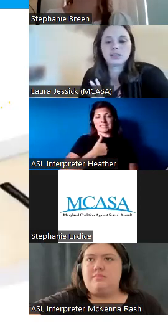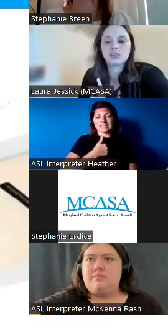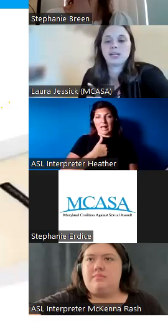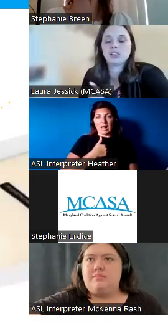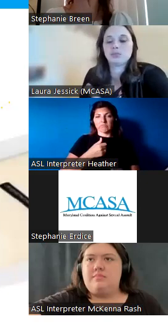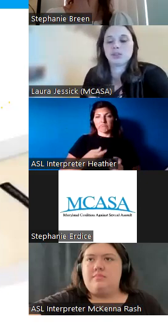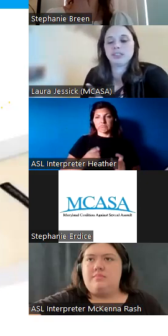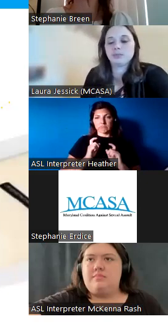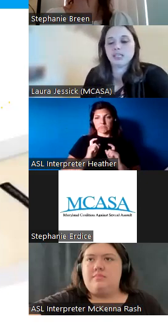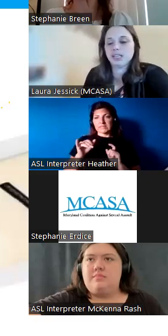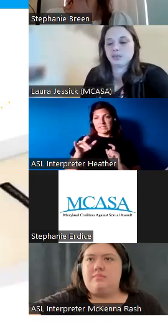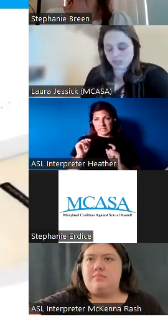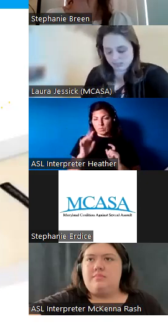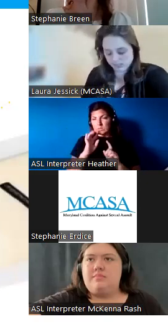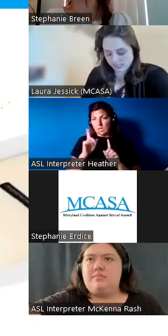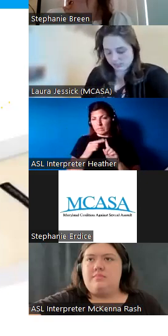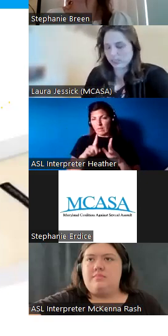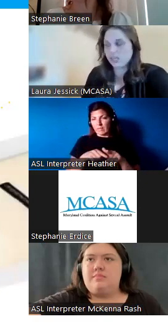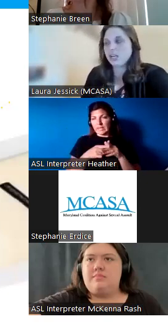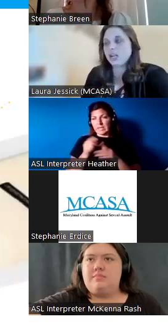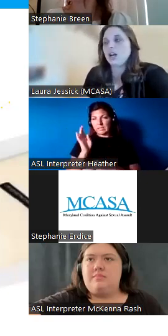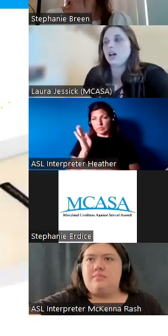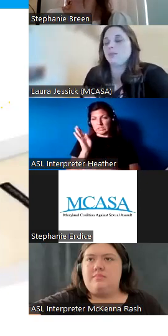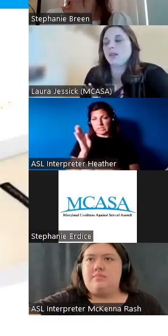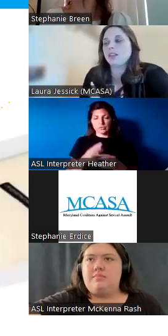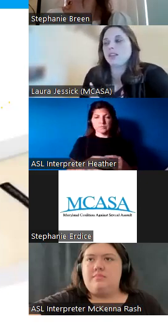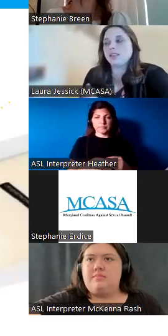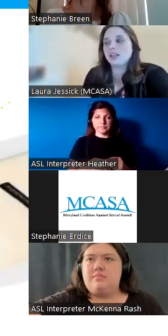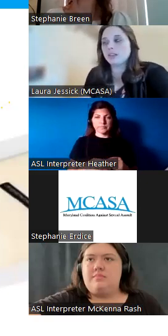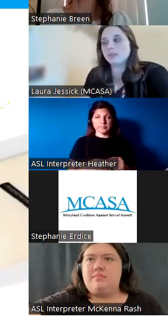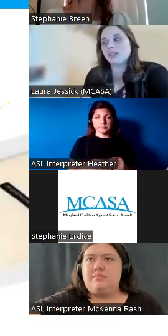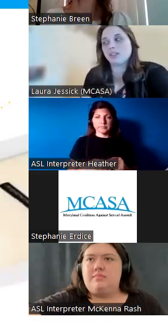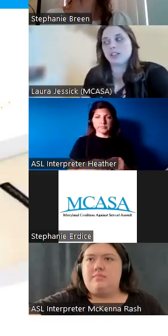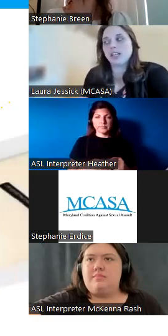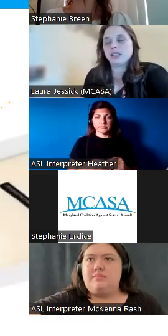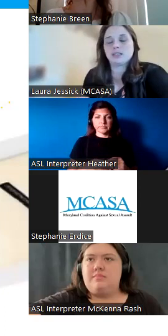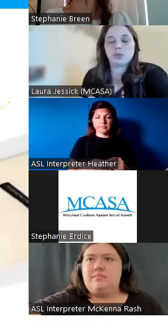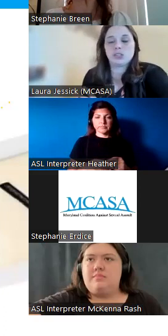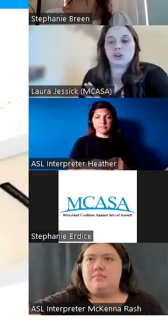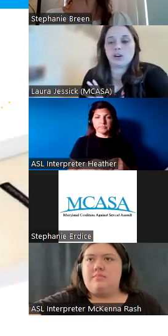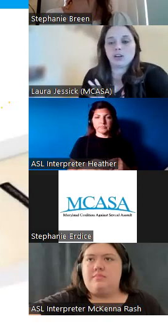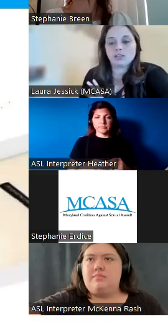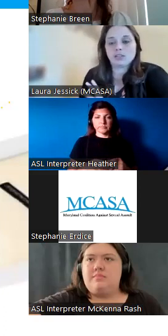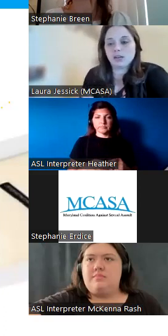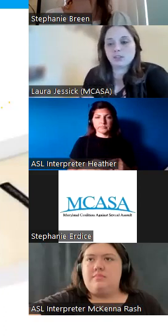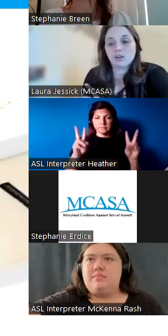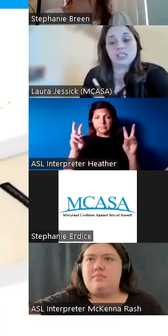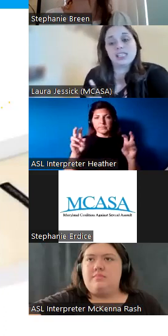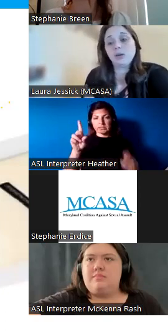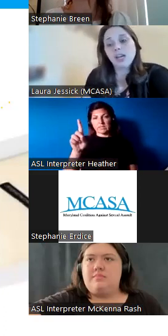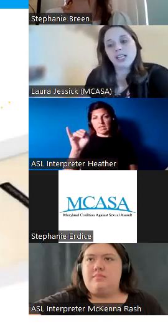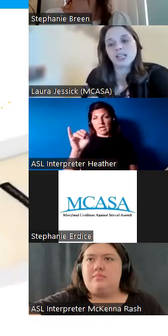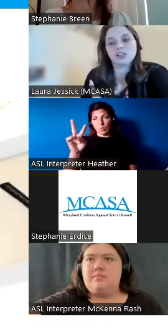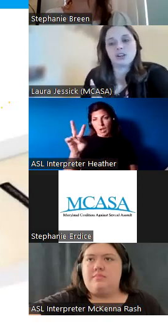we discussed or mentioned briefly at the beginning of the presentation. These self-administered kits, which are sometimes